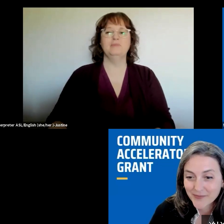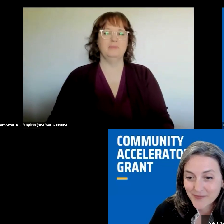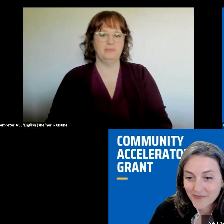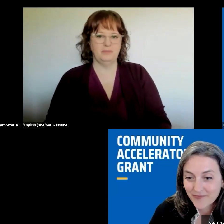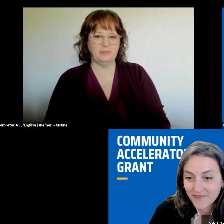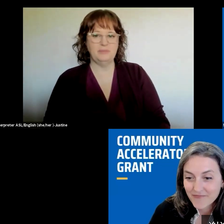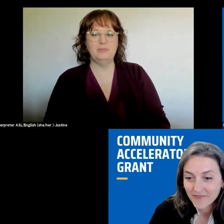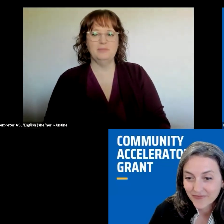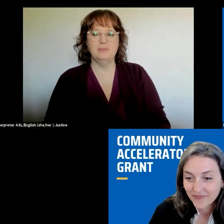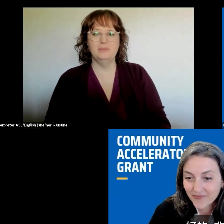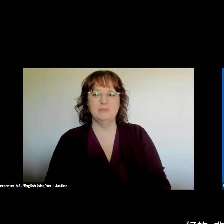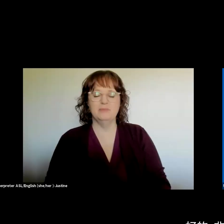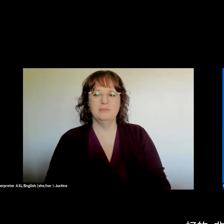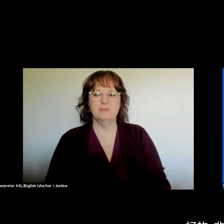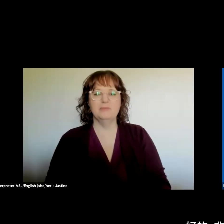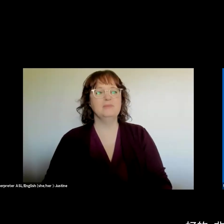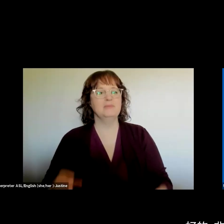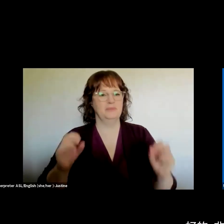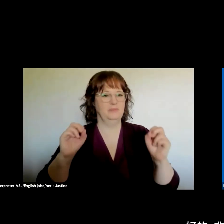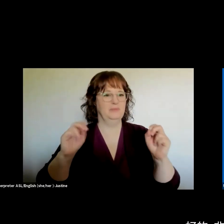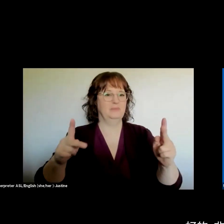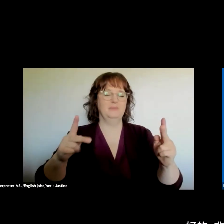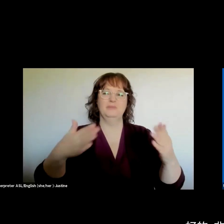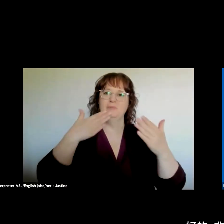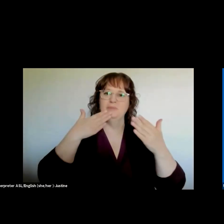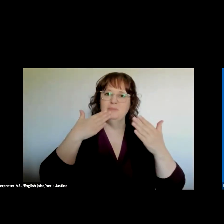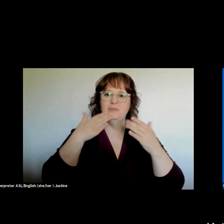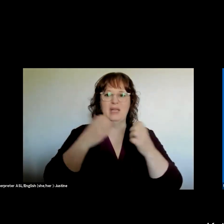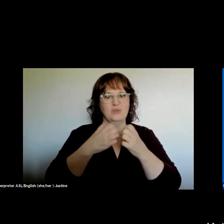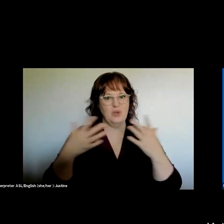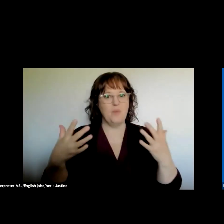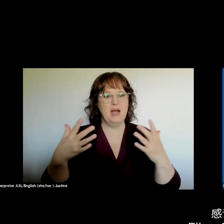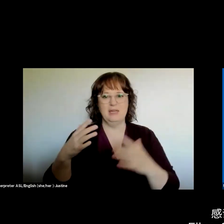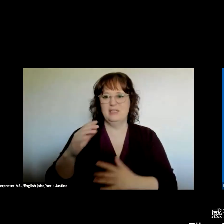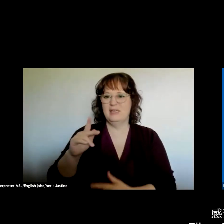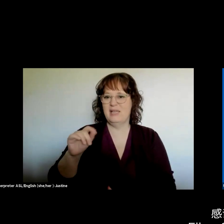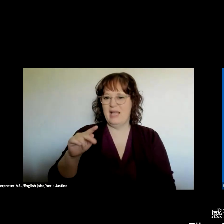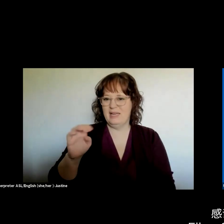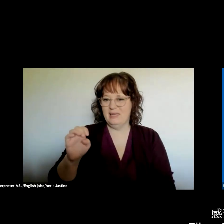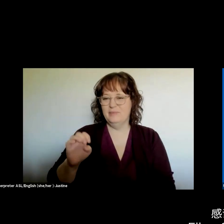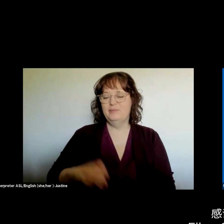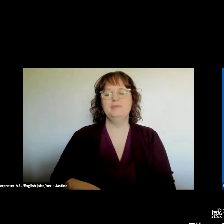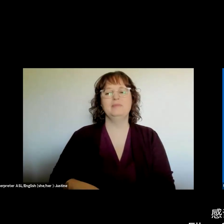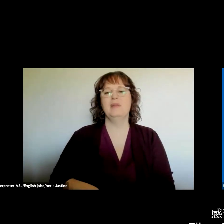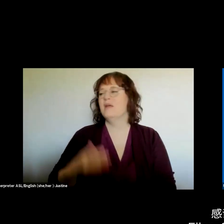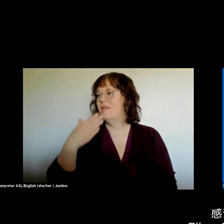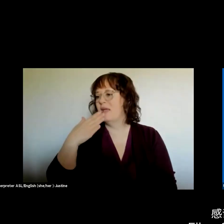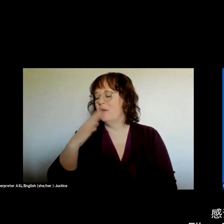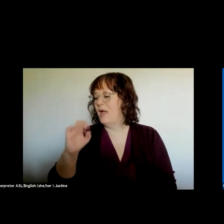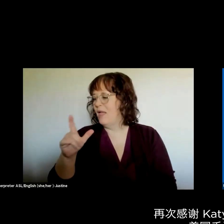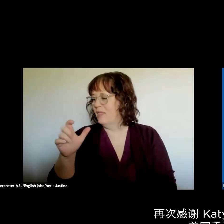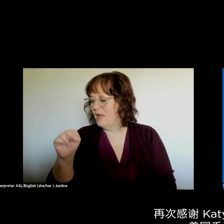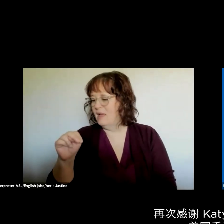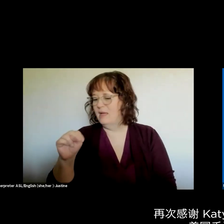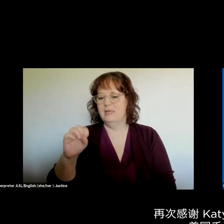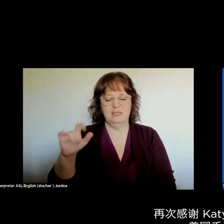Thank you. All right. Thank you so much, Katie. And thanks to Ellen, to Celine,